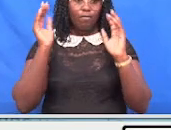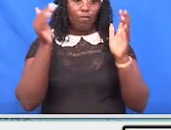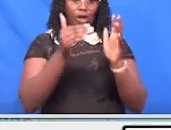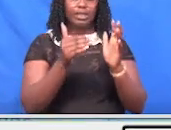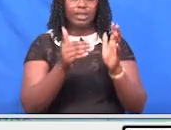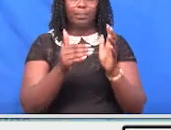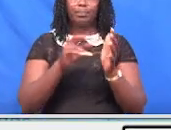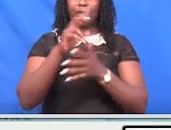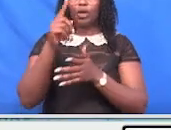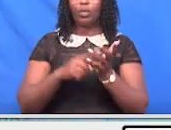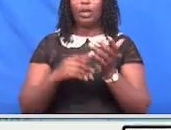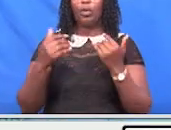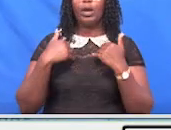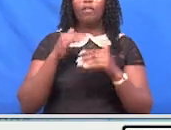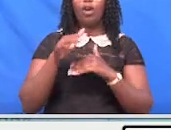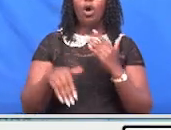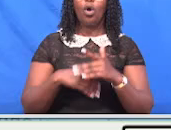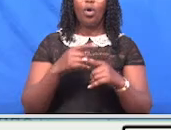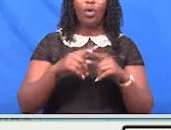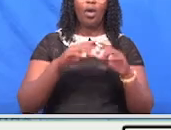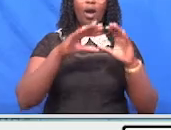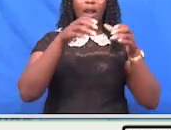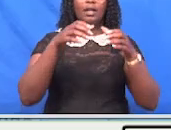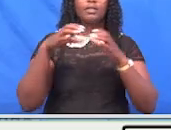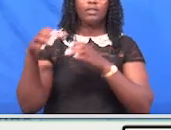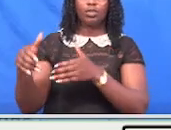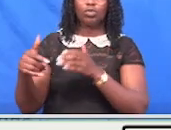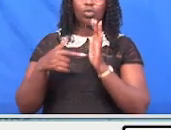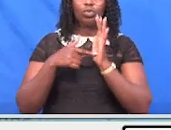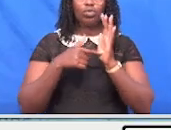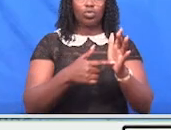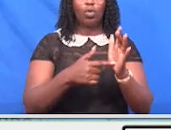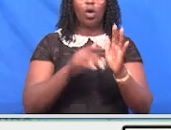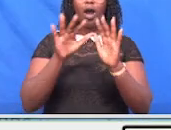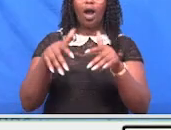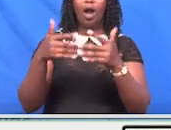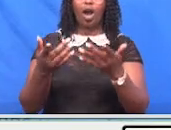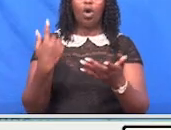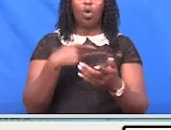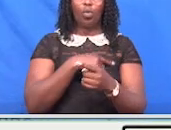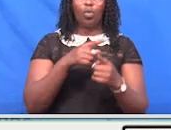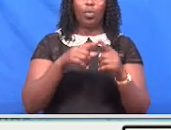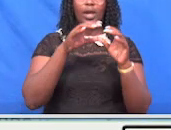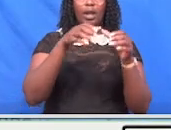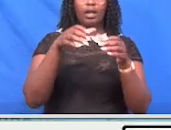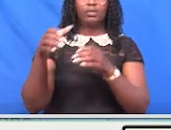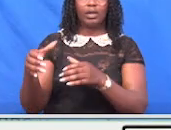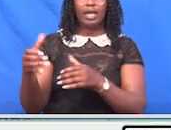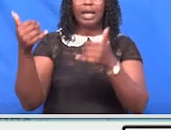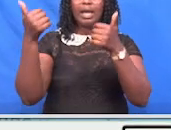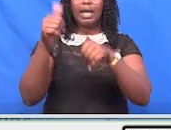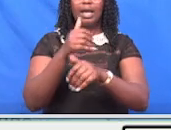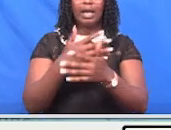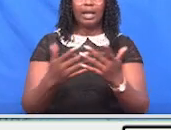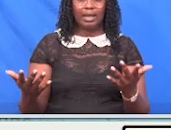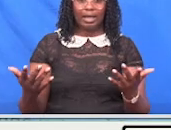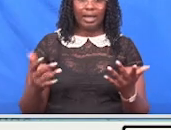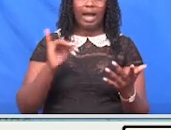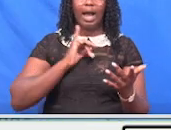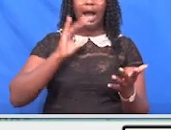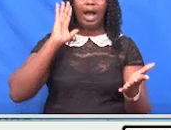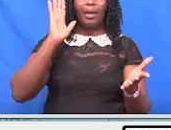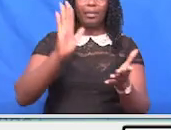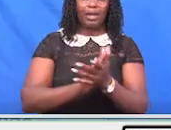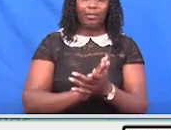this classification. If we had enough time, I would be able to show you how we classify. So anything, I believe, under